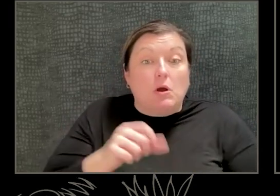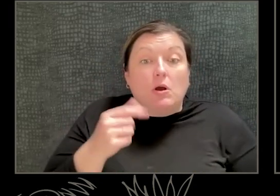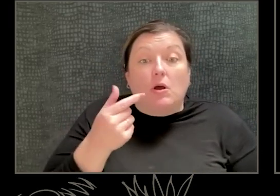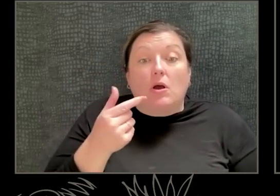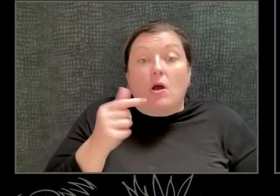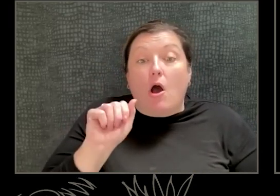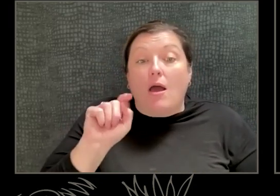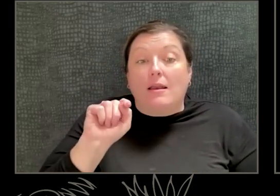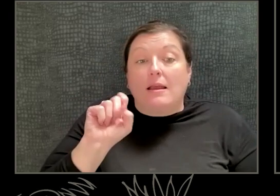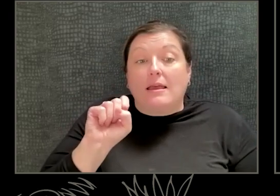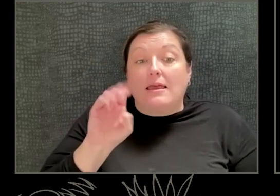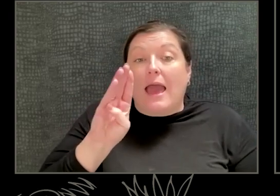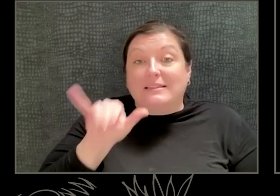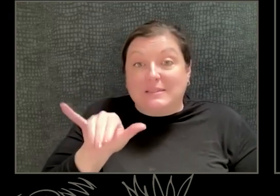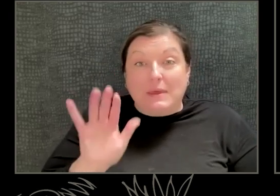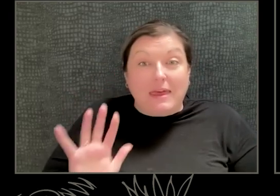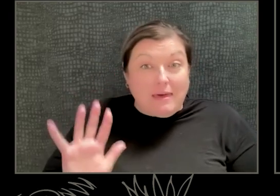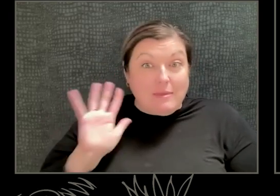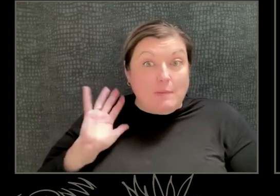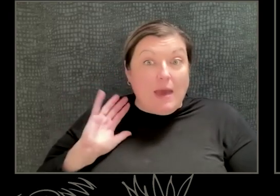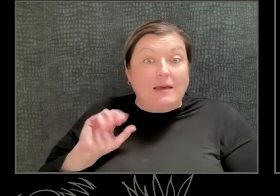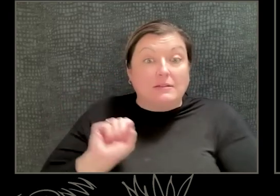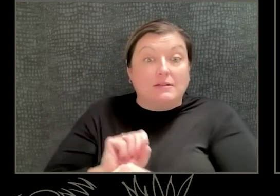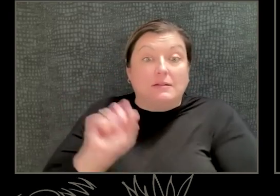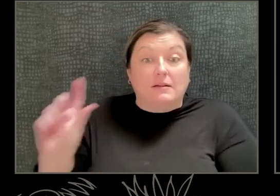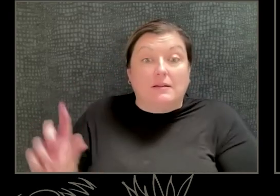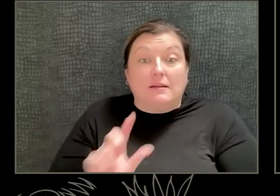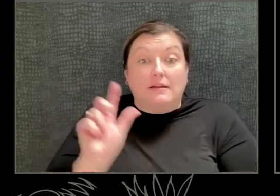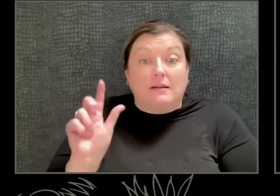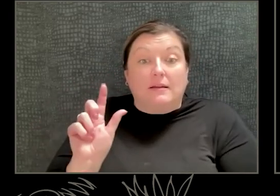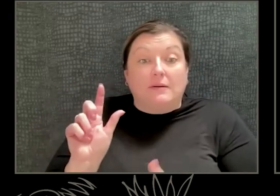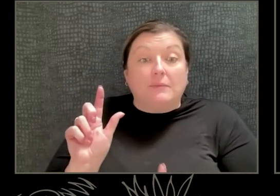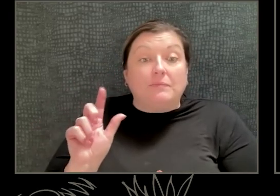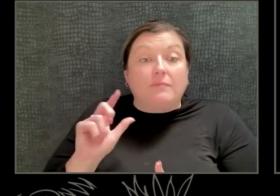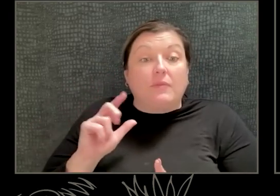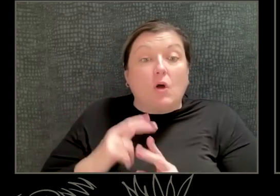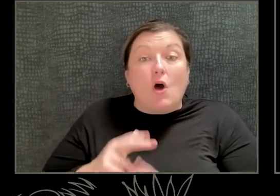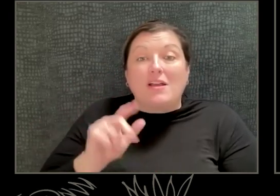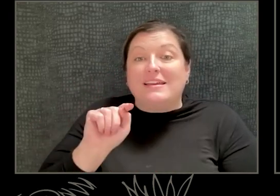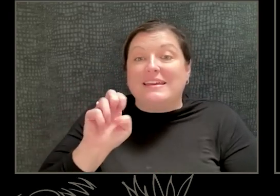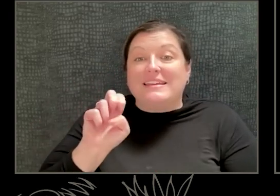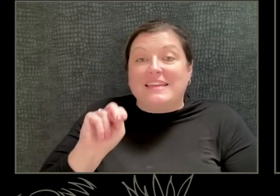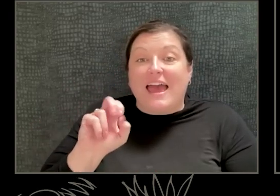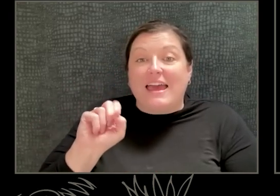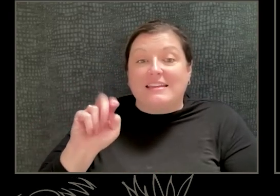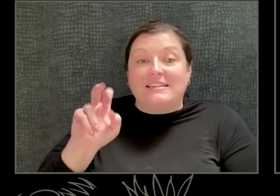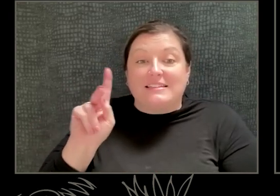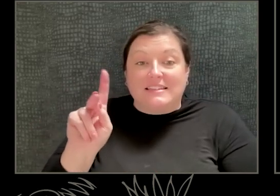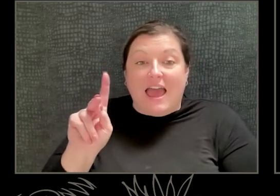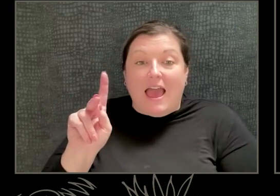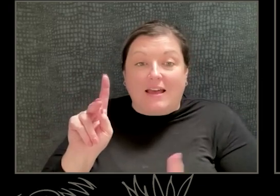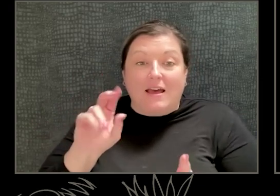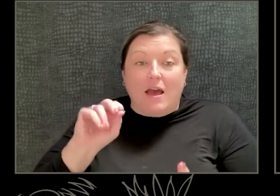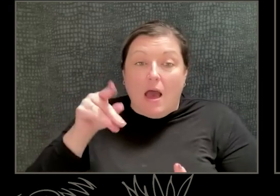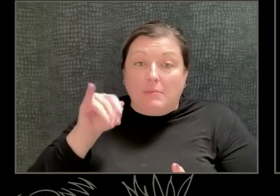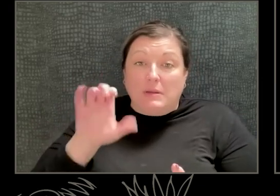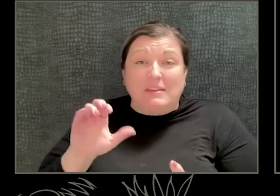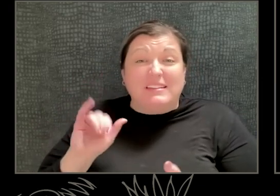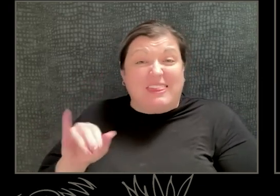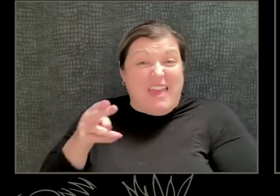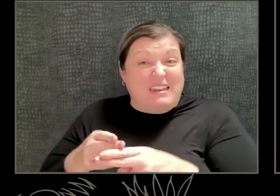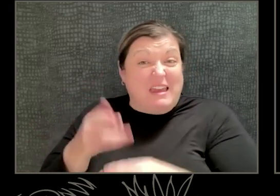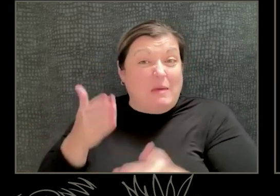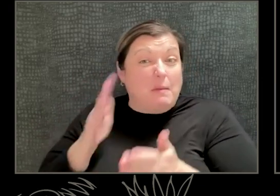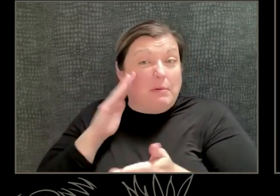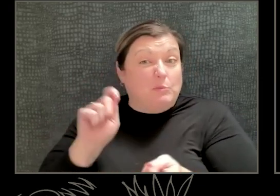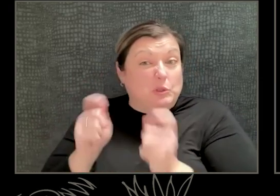the past. He's working on this library called 10-stack optimistic. By the way, the name of the library is subject to change, which